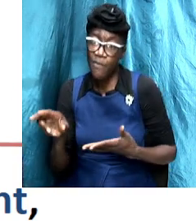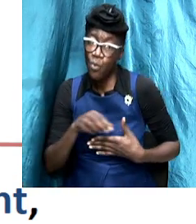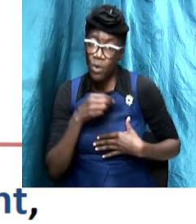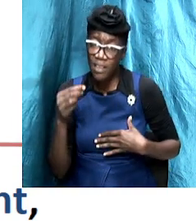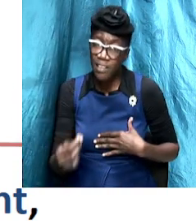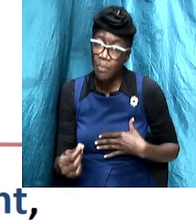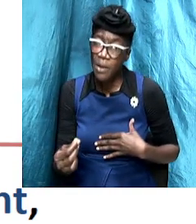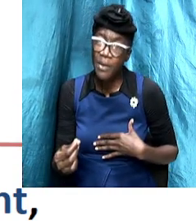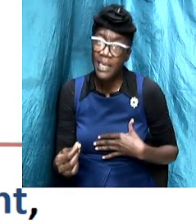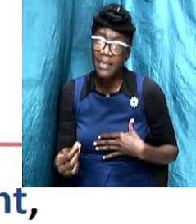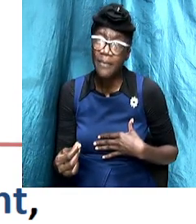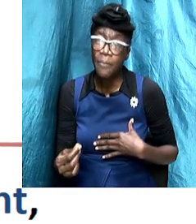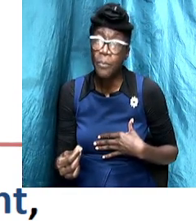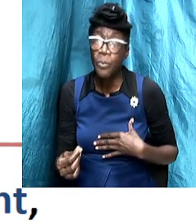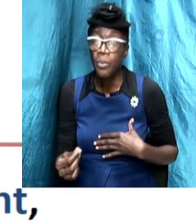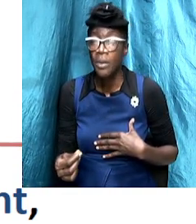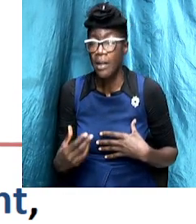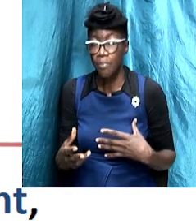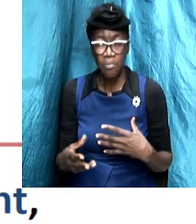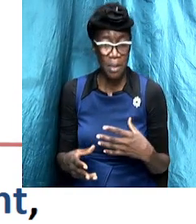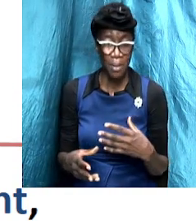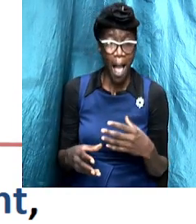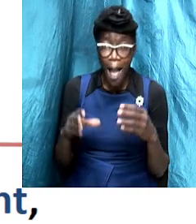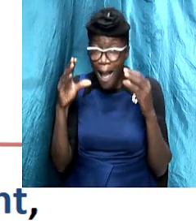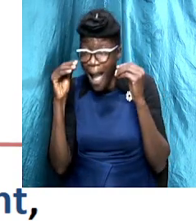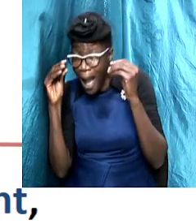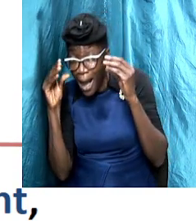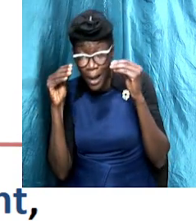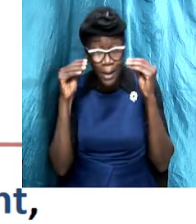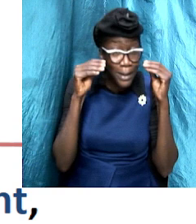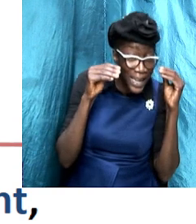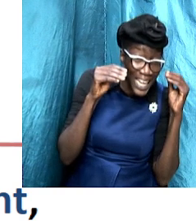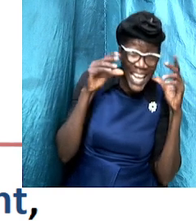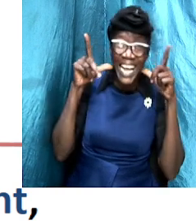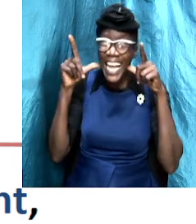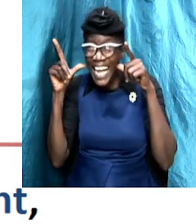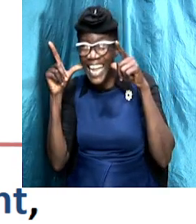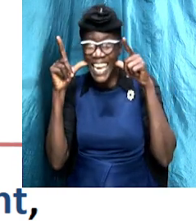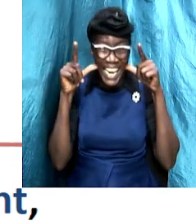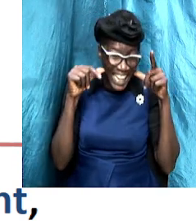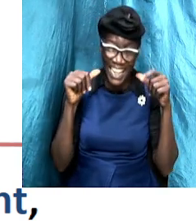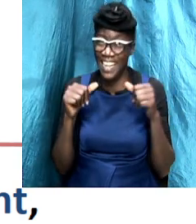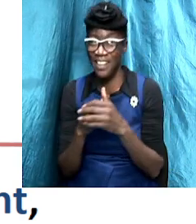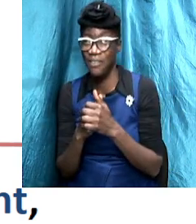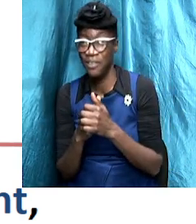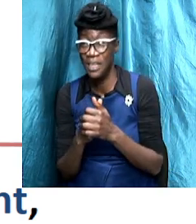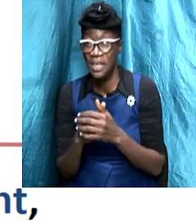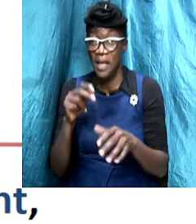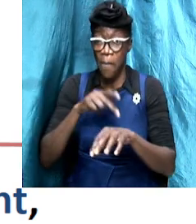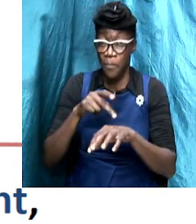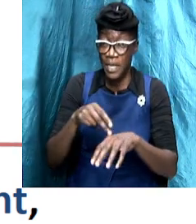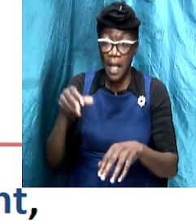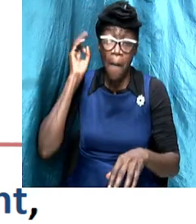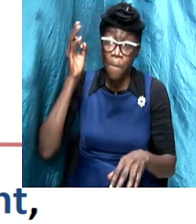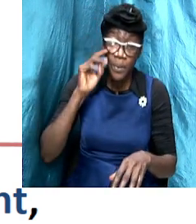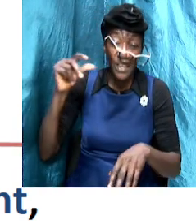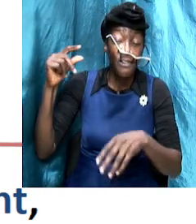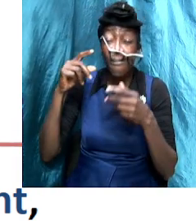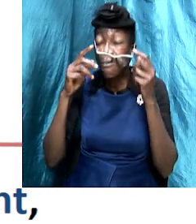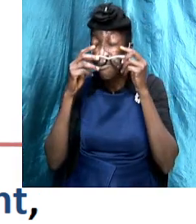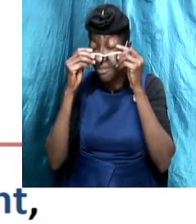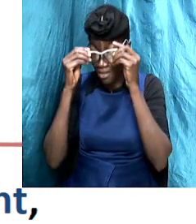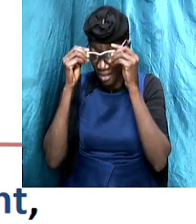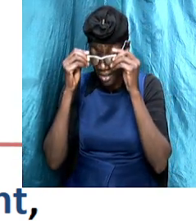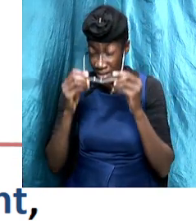Amen. And there was a mocking. And Peter began to preach the gospel message. And Peter said unto